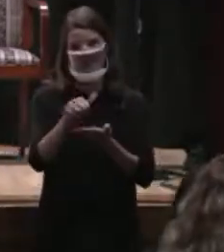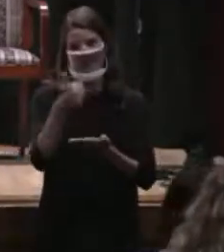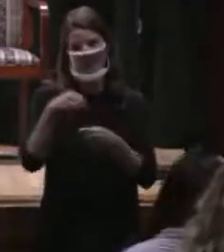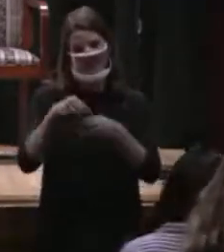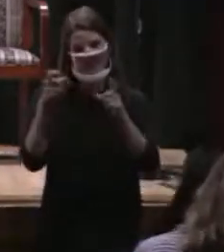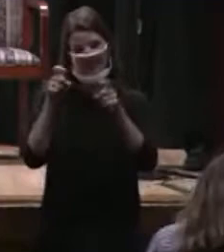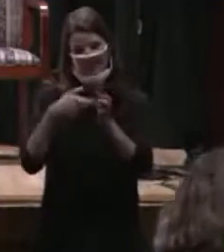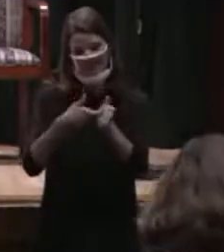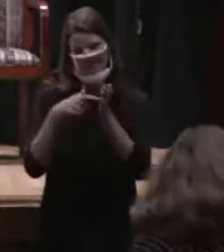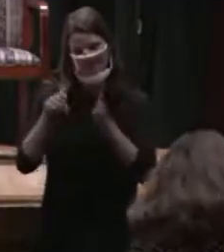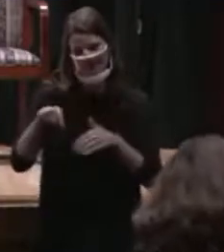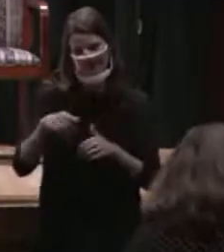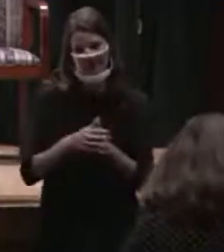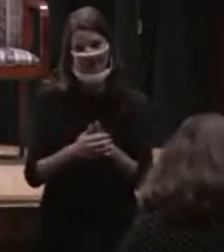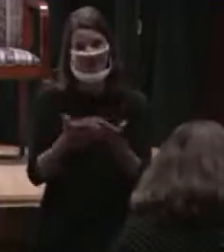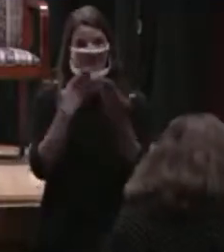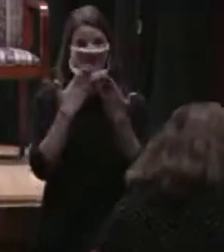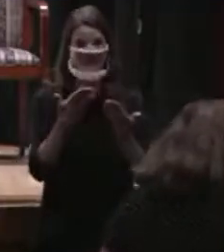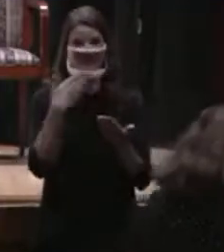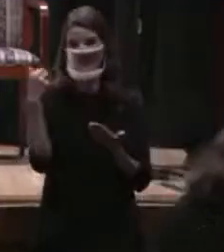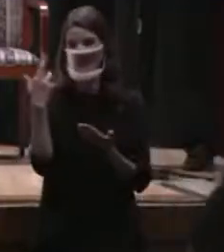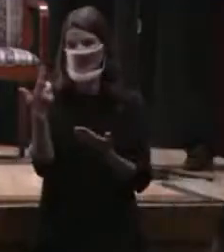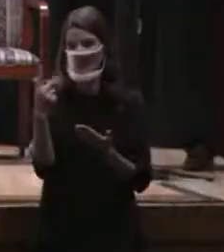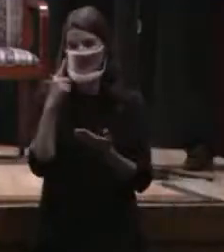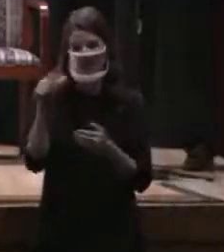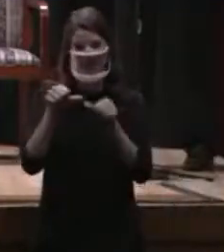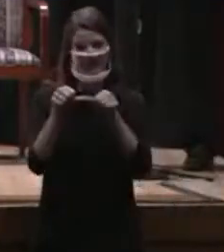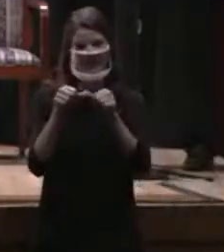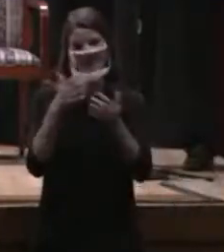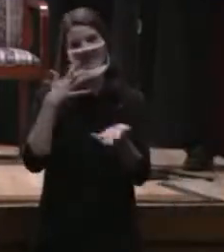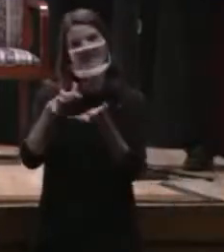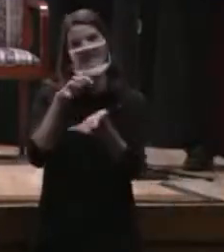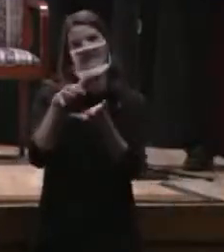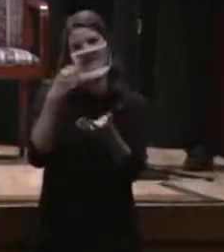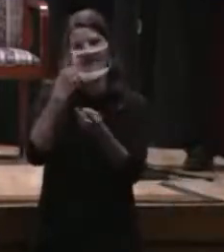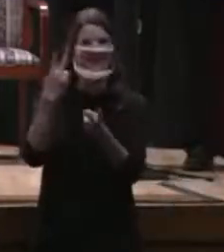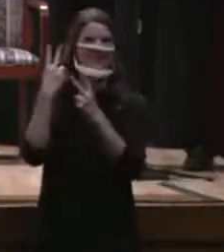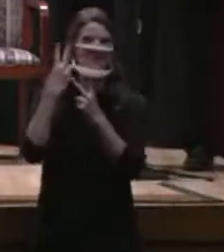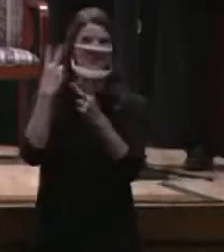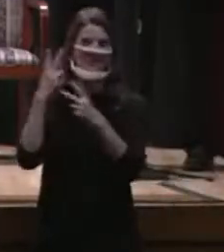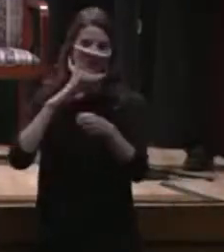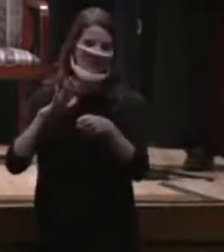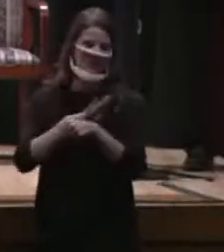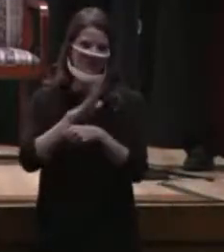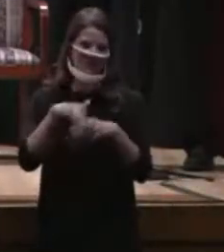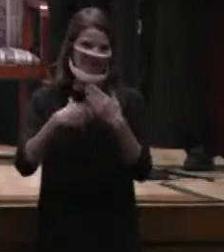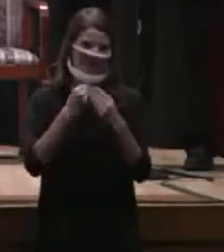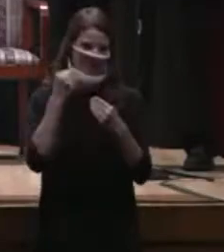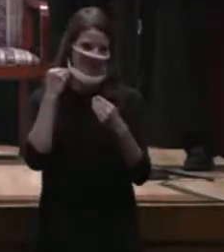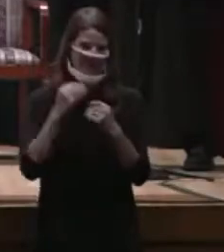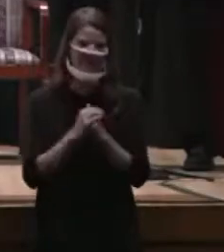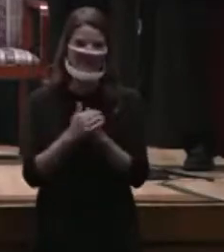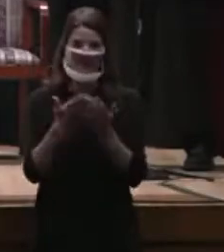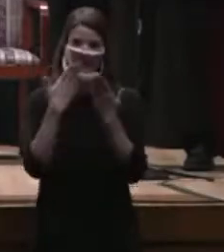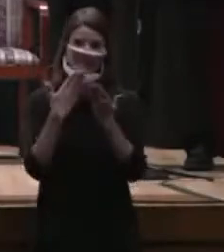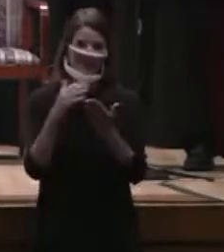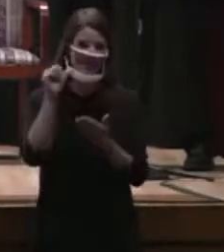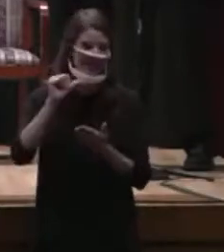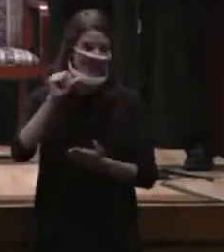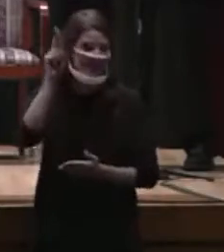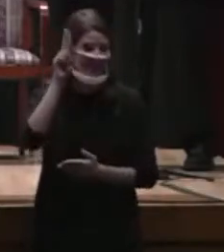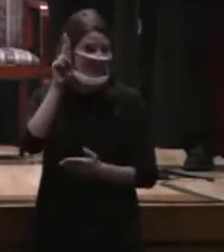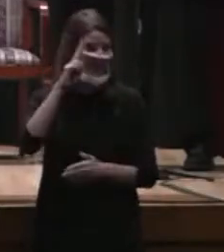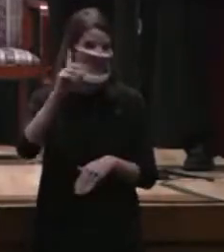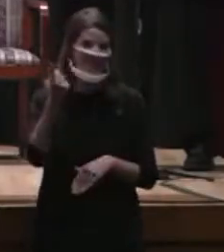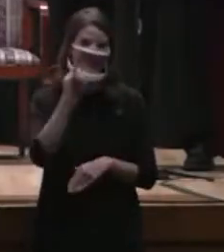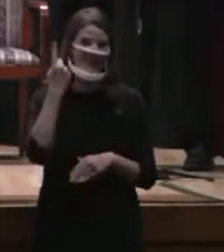need. She would like to thank her best friends for the endless laughter and the memories that filled their home. She would like to thank her aunts and uncles